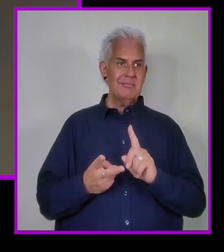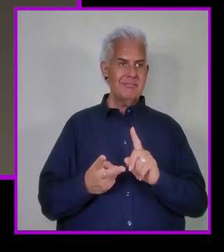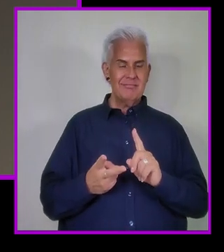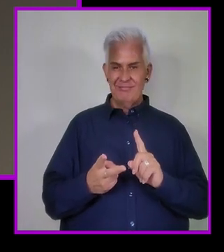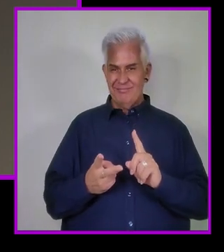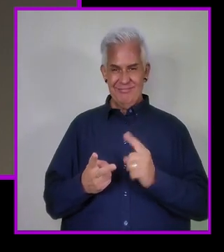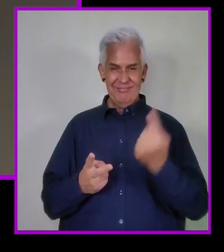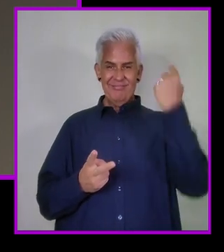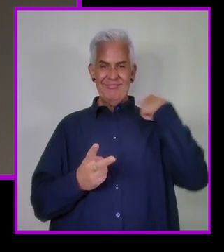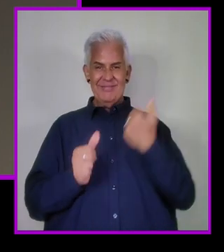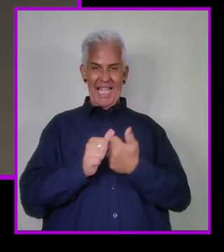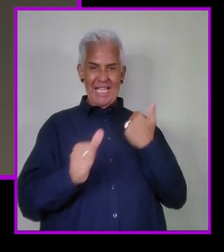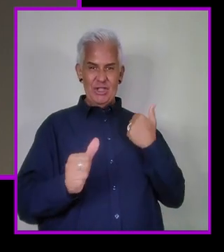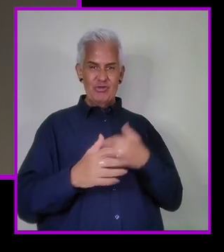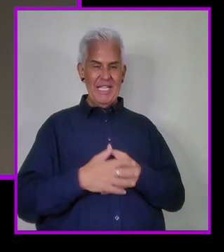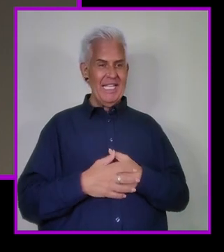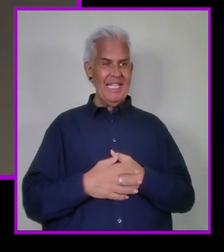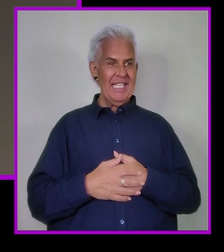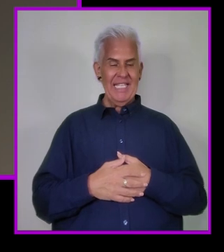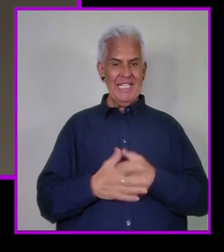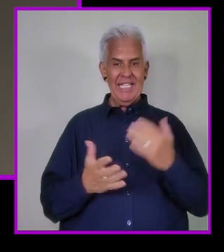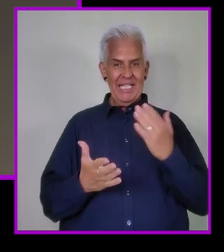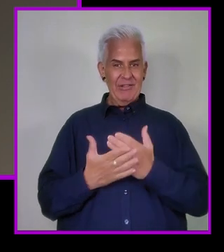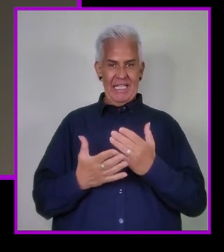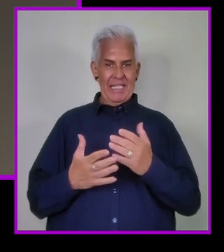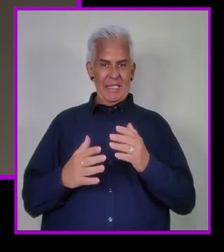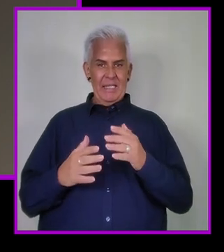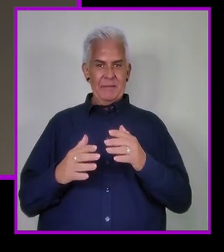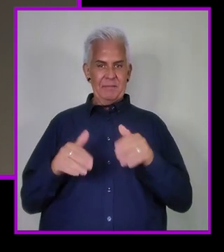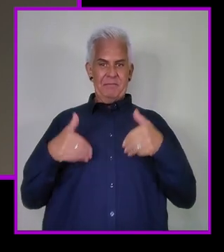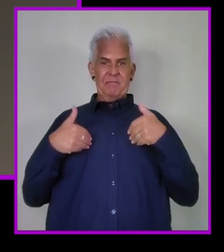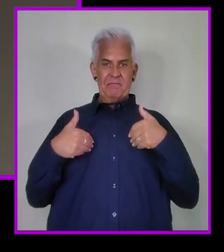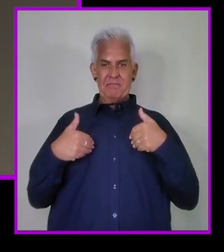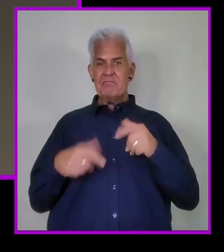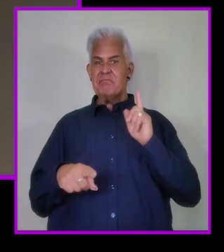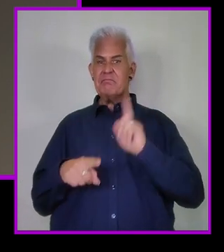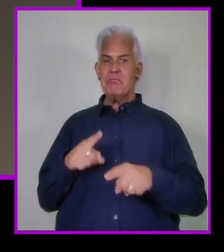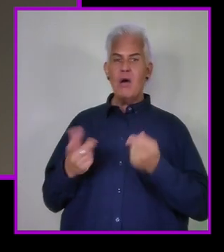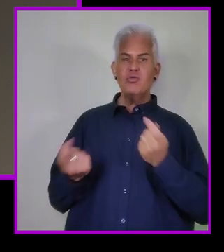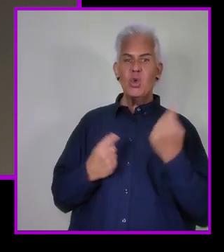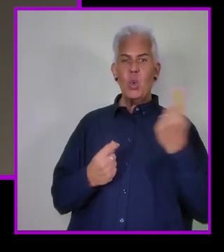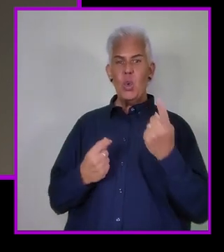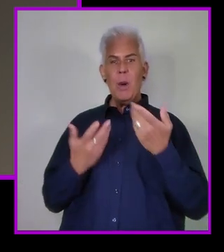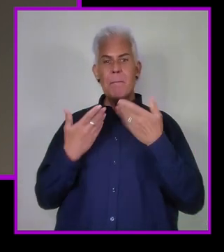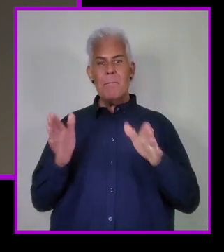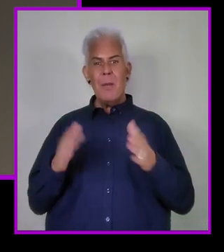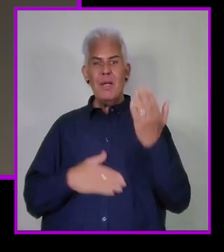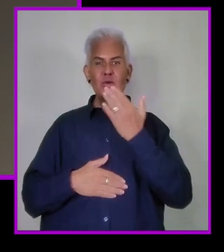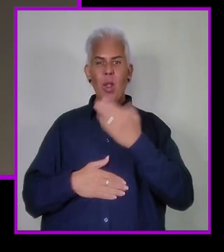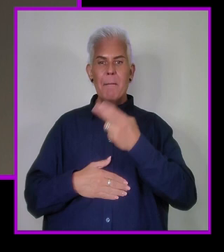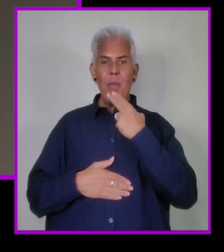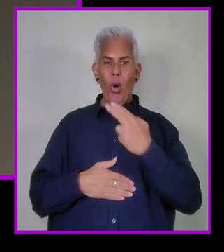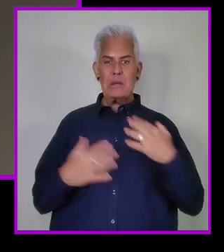the industry was entirely ableist. The industry was deeply conservative, run by, in the main, public school boys who wore